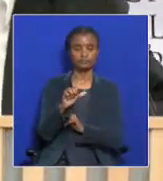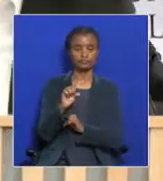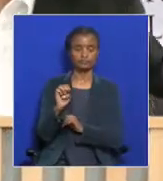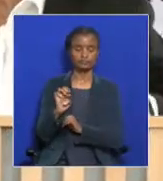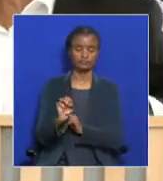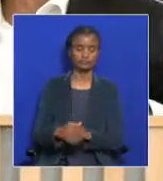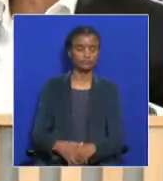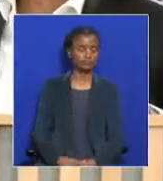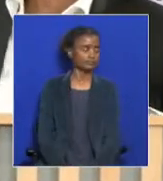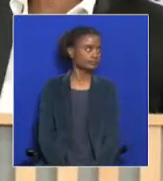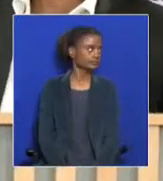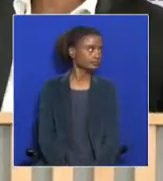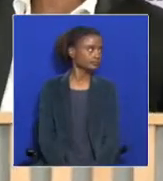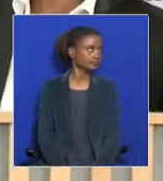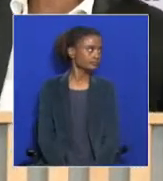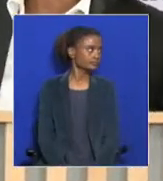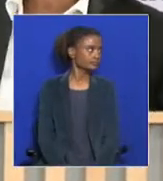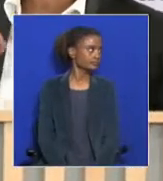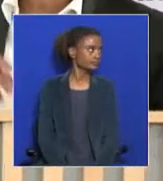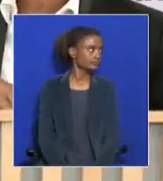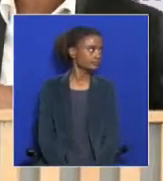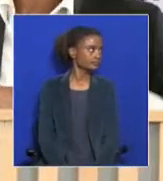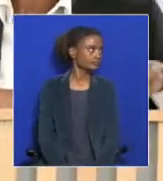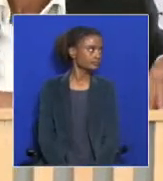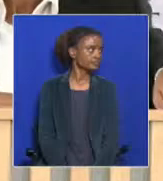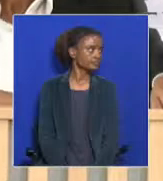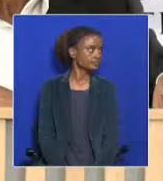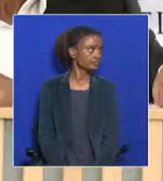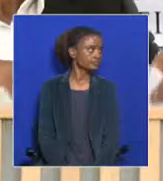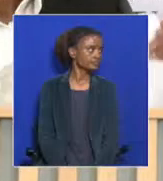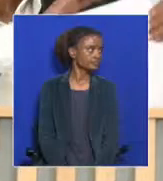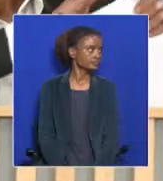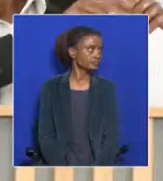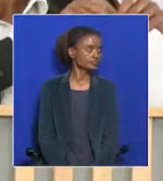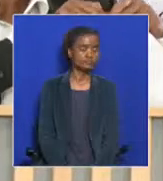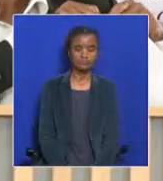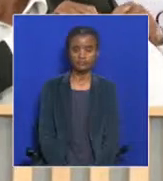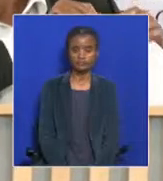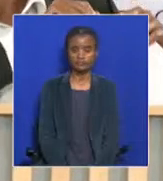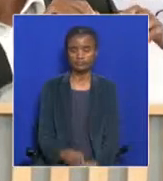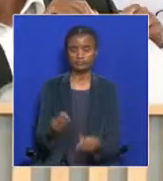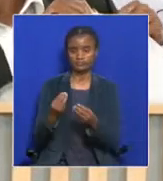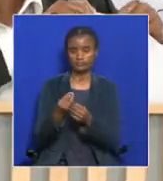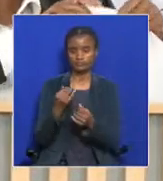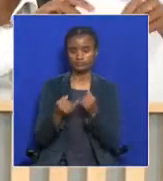Something went wrong in the note-taking. But if